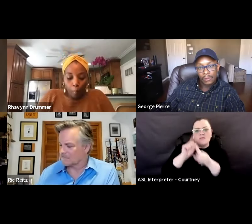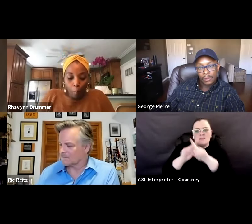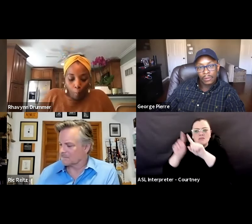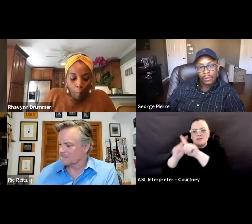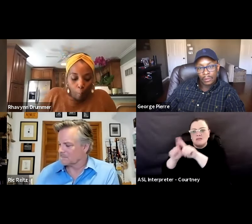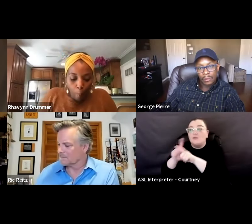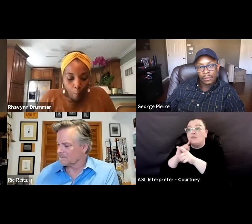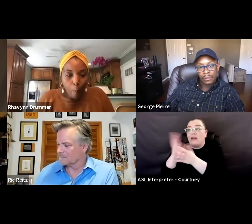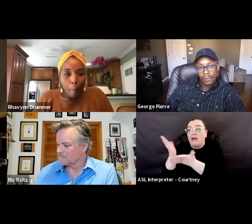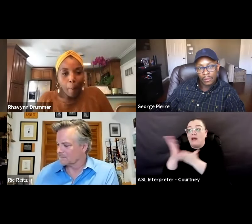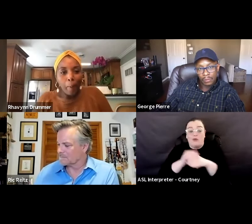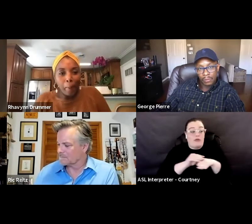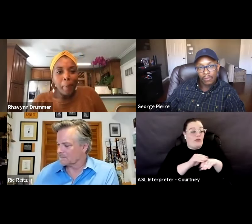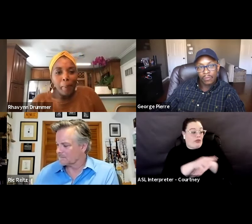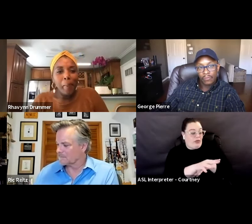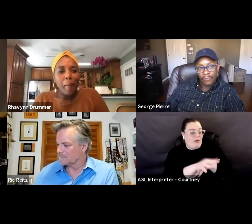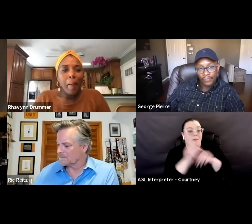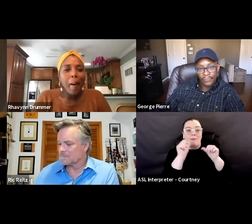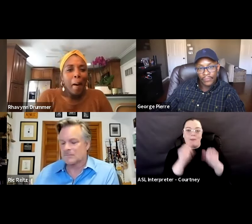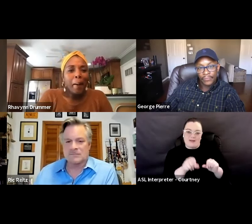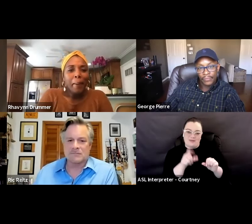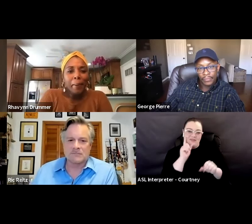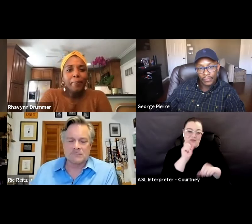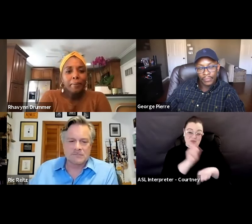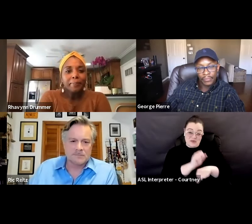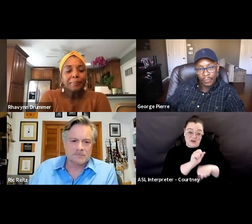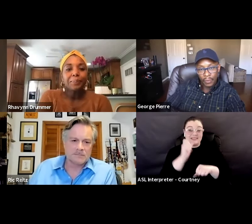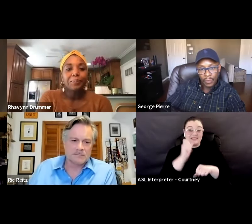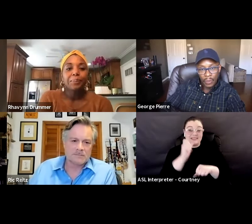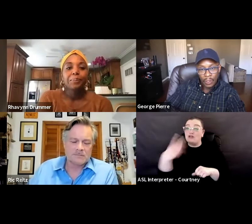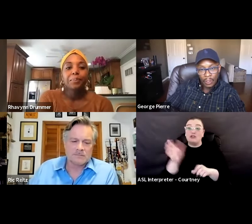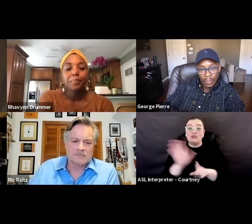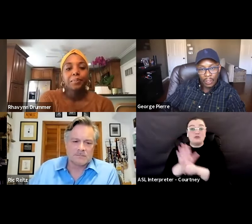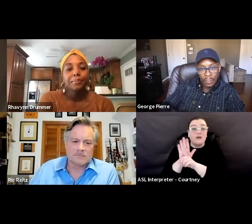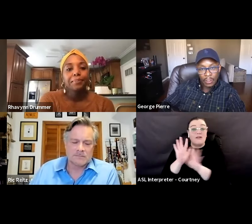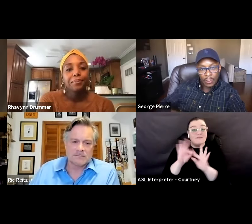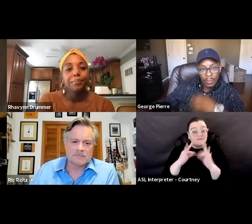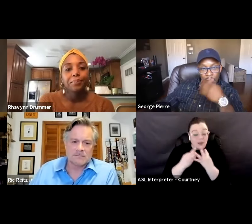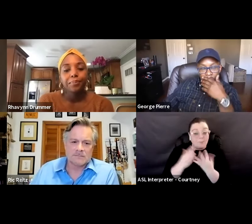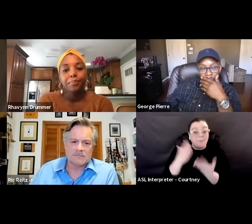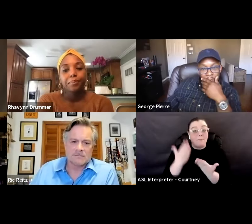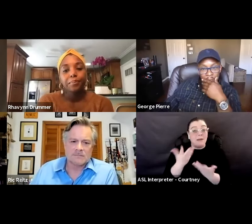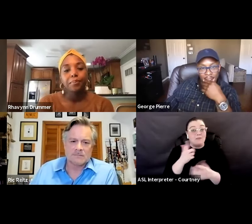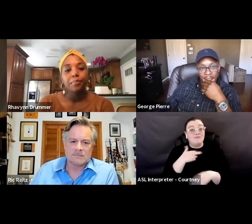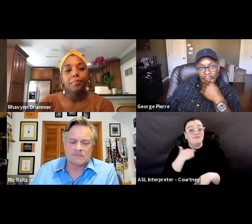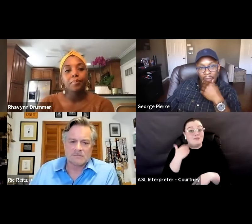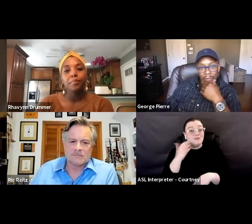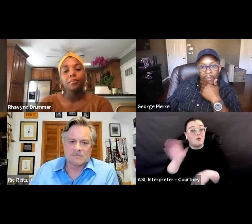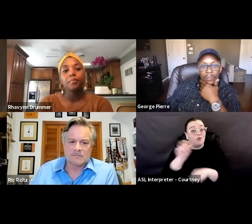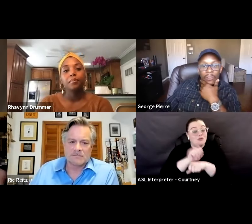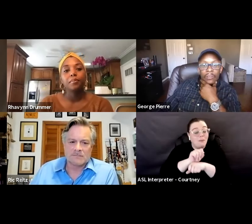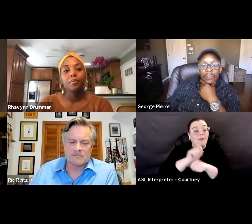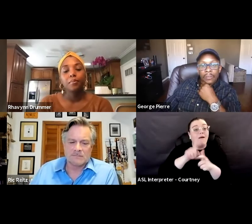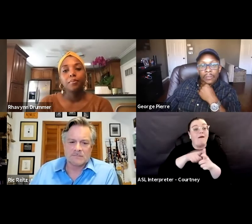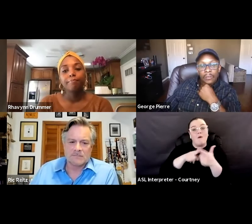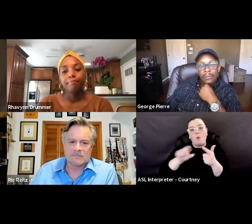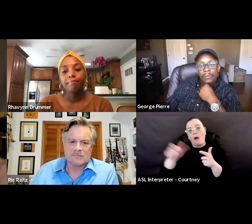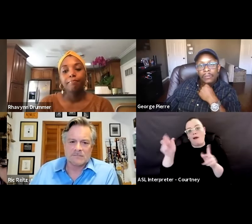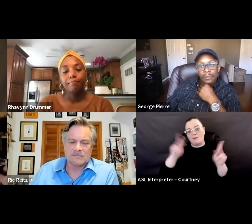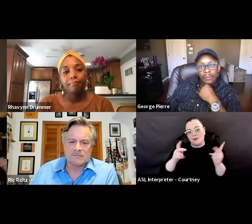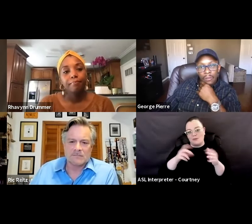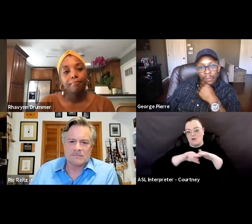jeopardizing a lot more people than just your own family. It's potentially jeopardizing your job or jeopardizing other people that